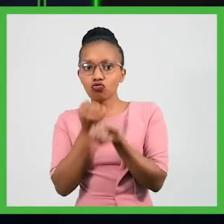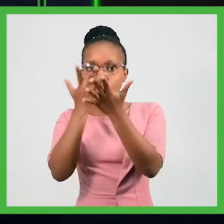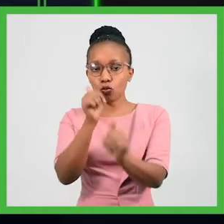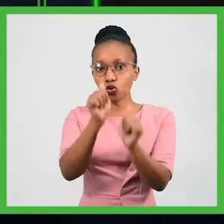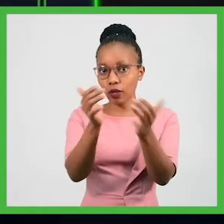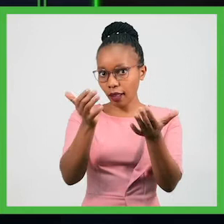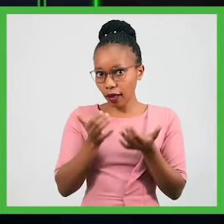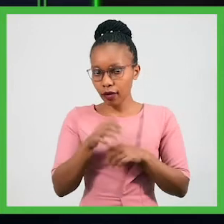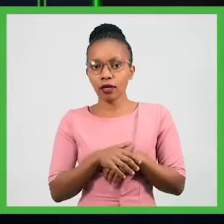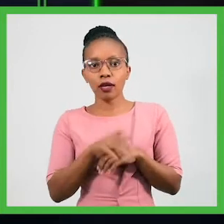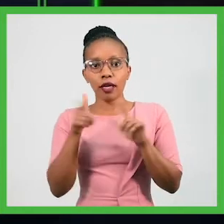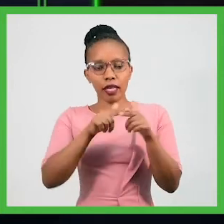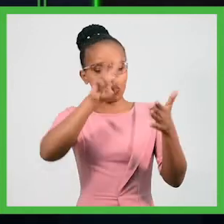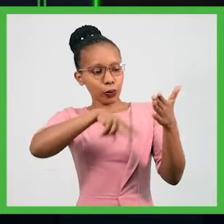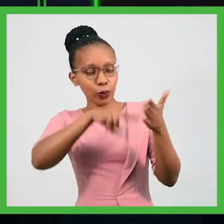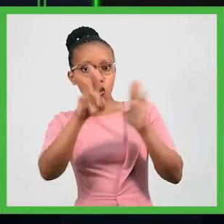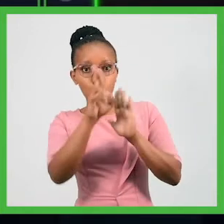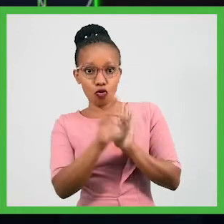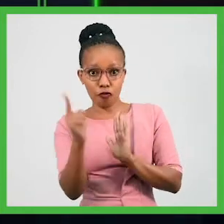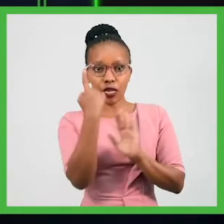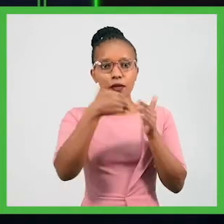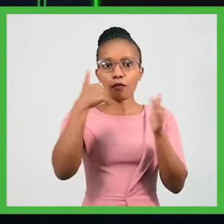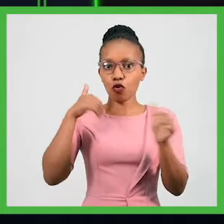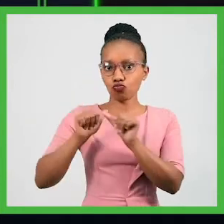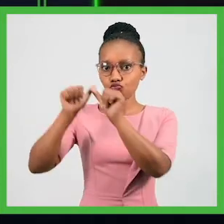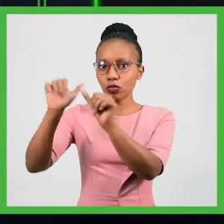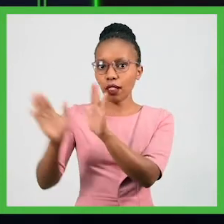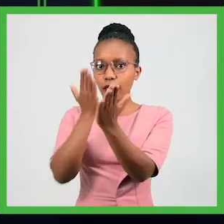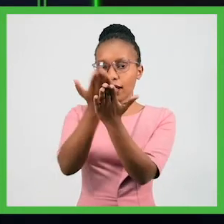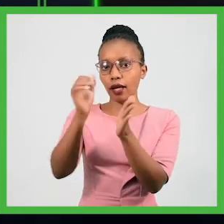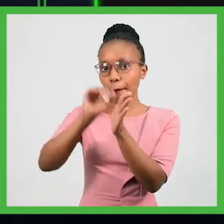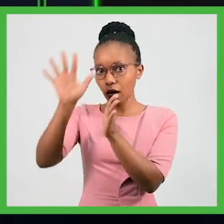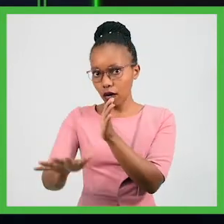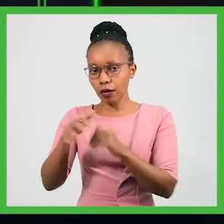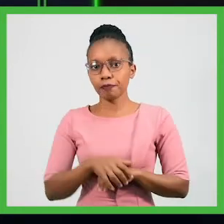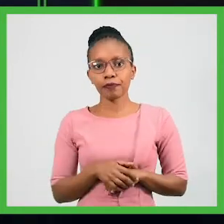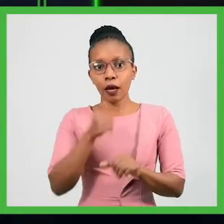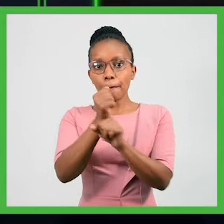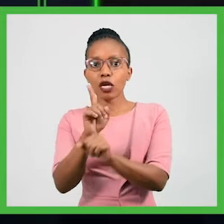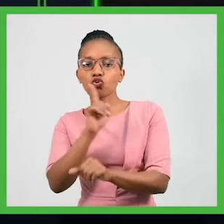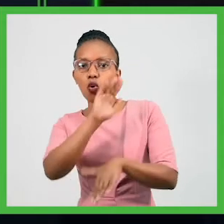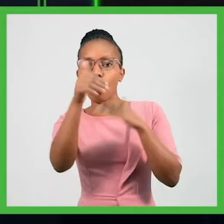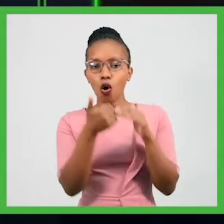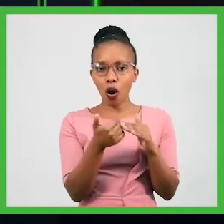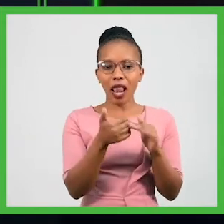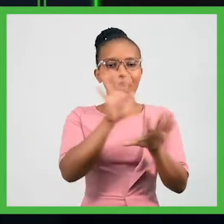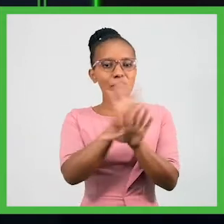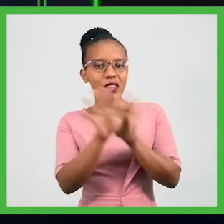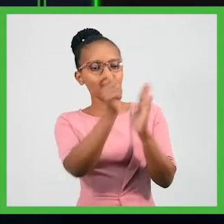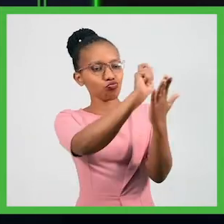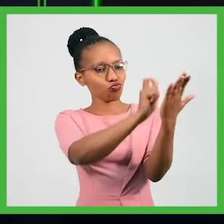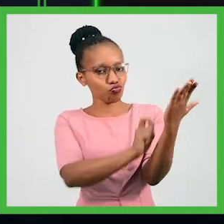needed. You should read these instructions before proceeding to apply for an exemption. Ensure all fields in the exemption